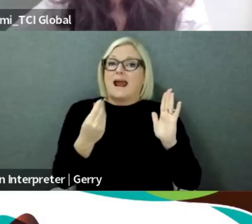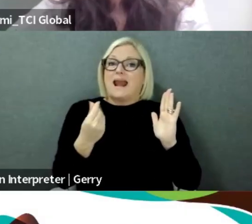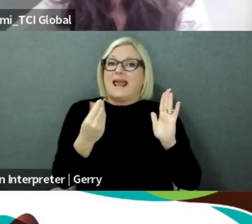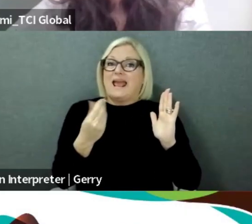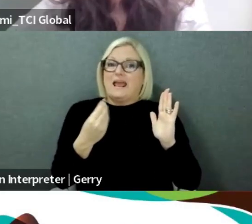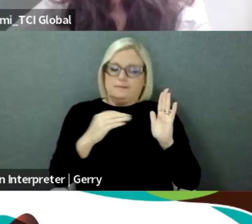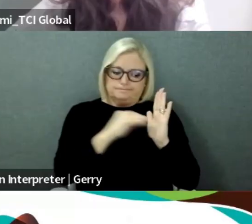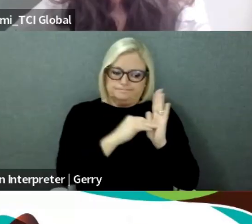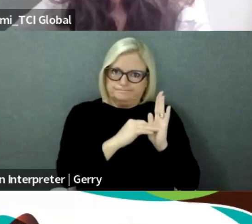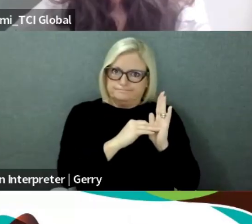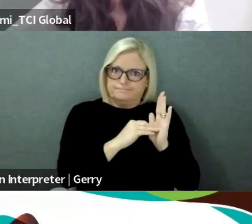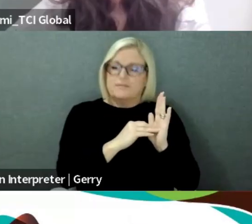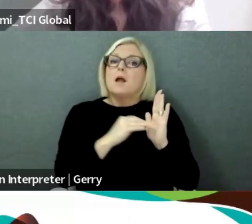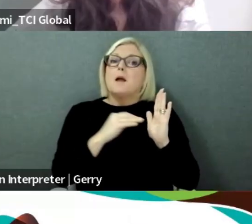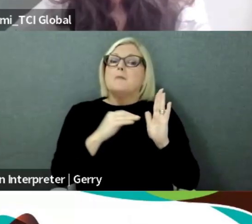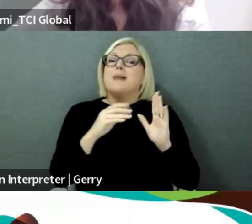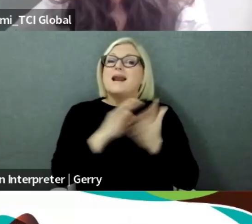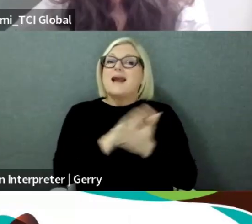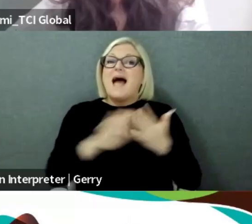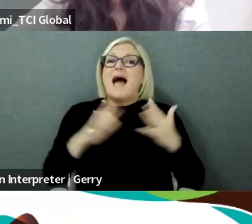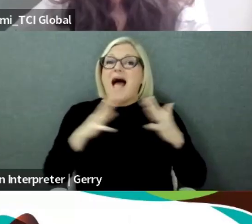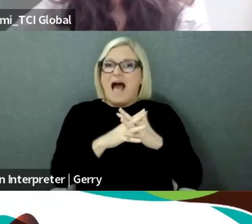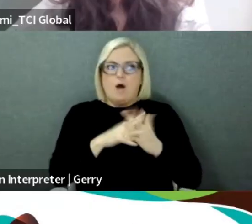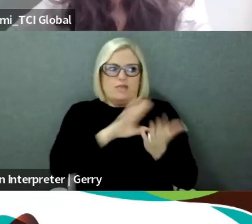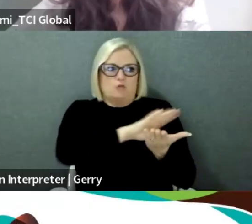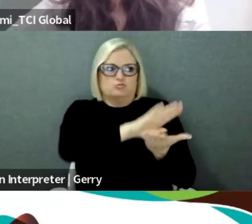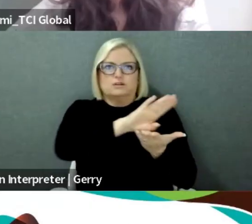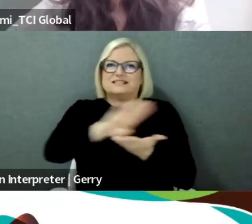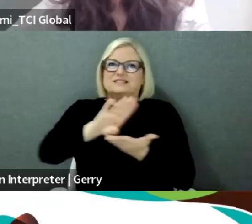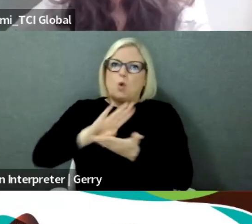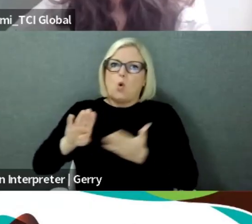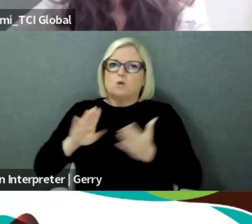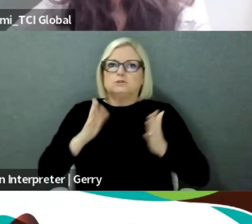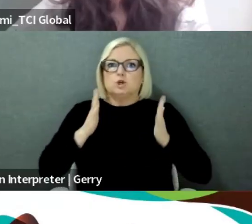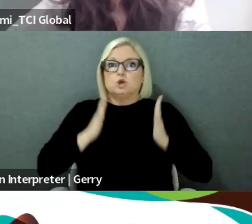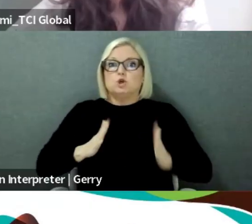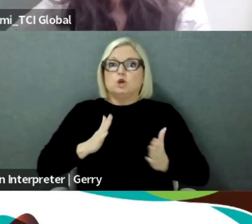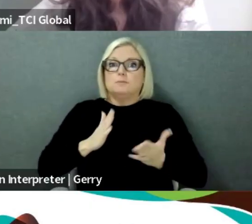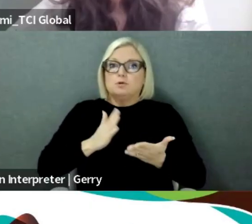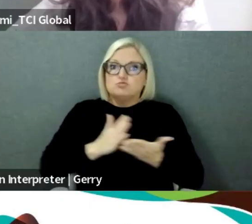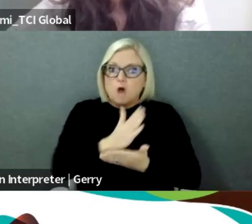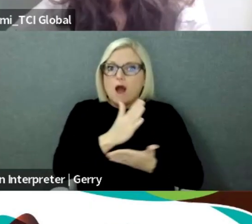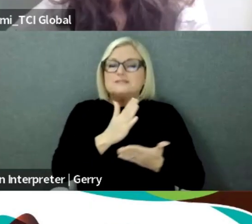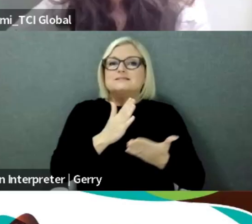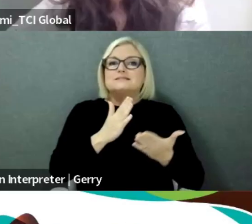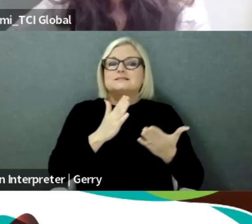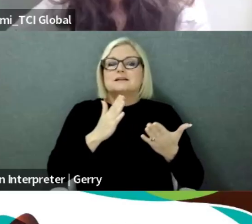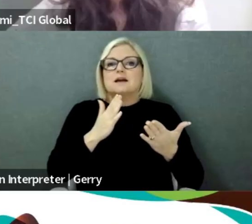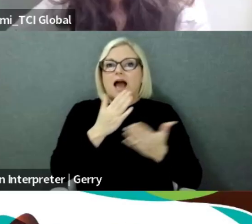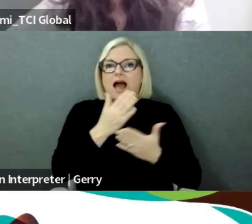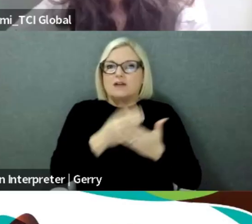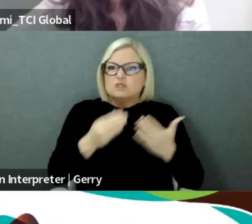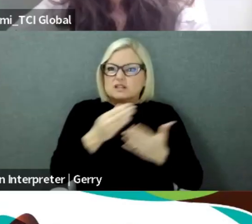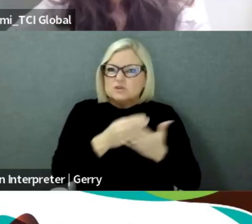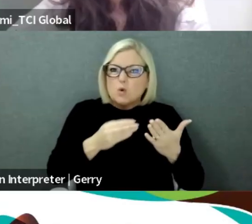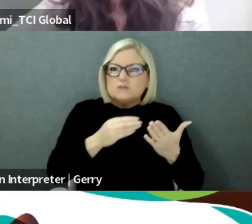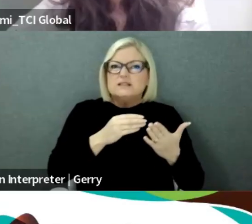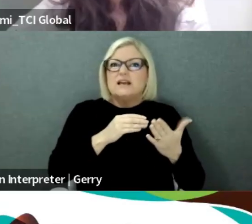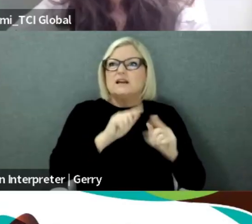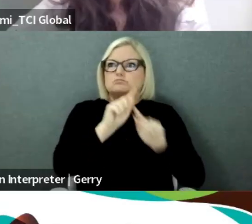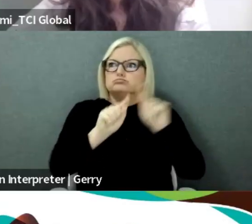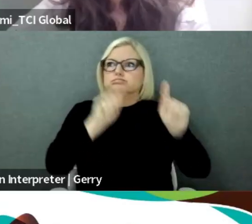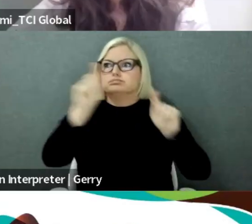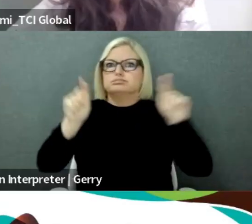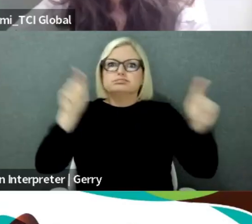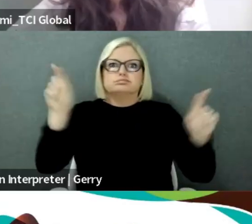rights holders' leadership is resourced. I invite Shelley to reflect on Australia's role in supporting disability equity